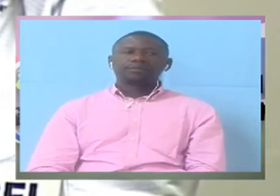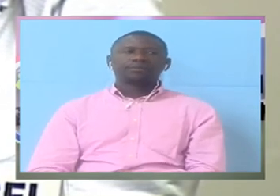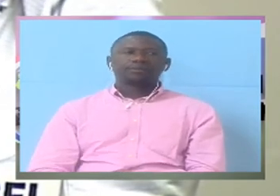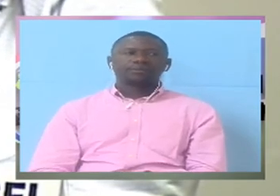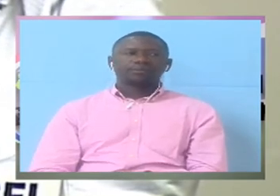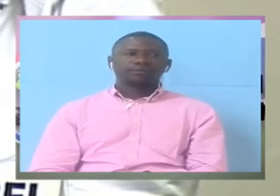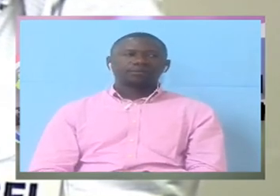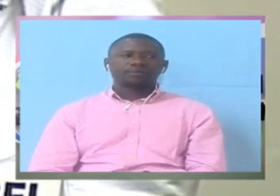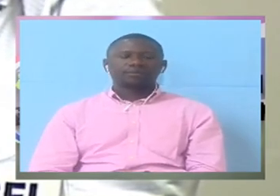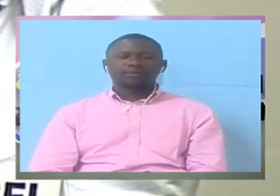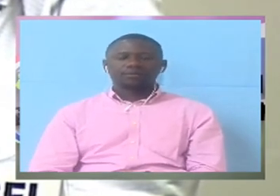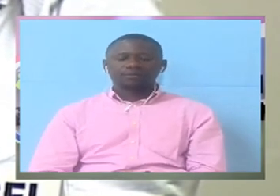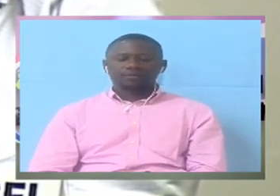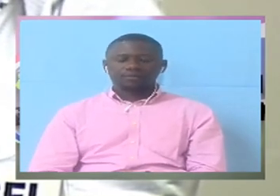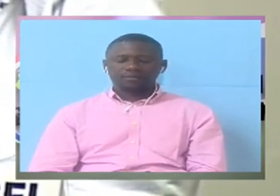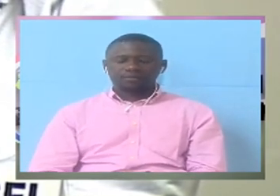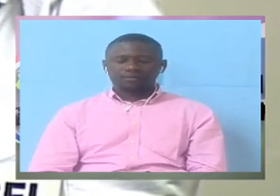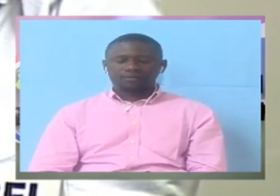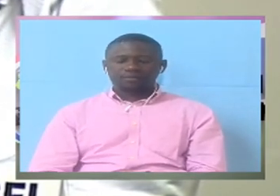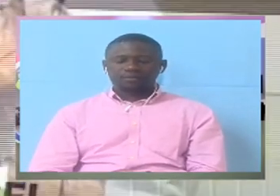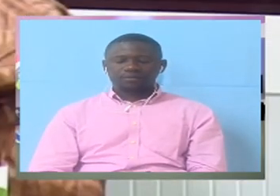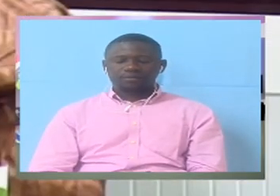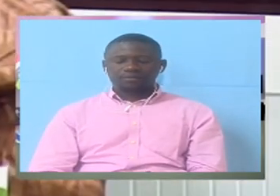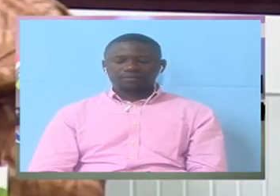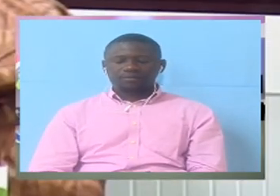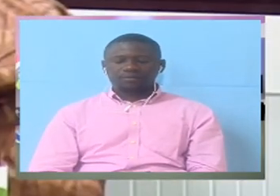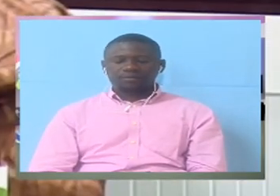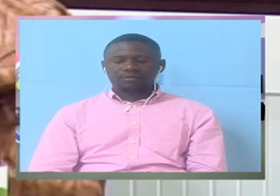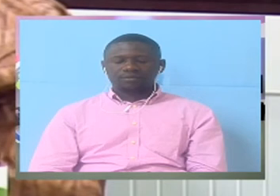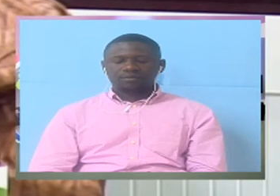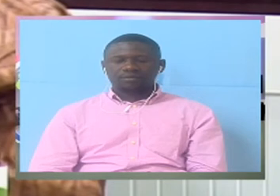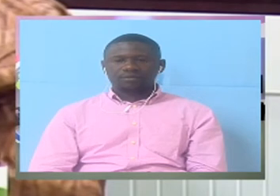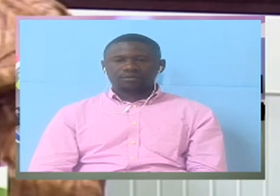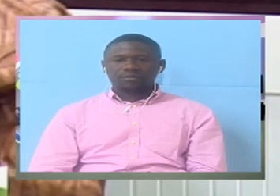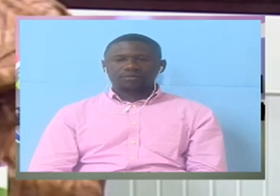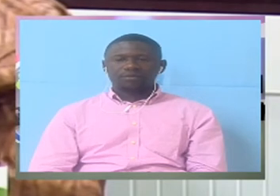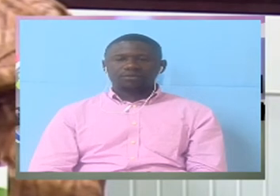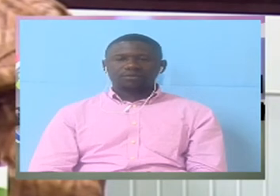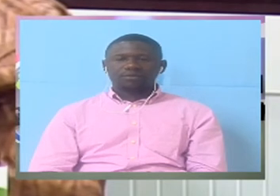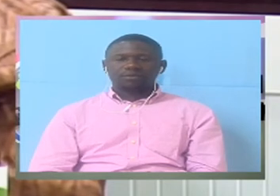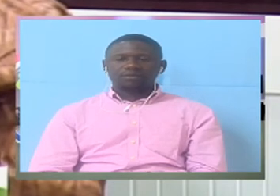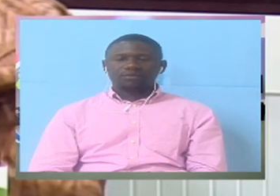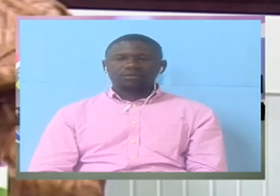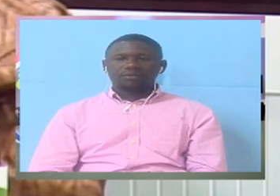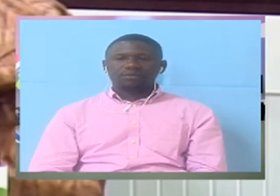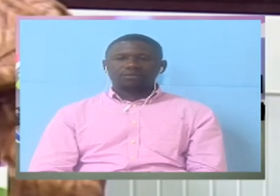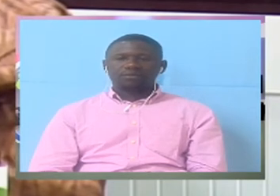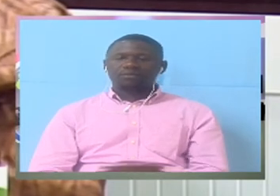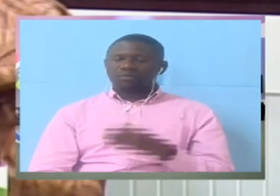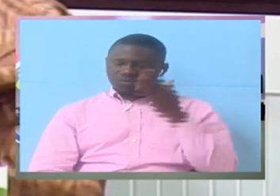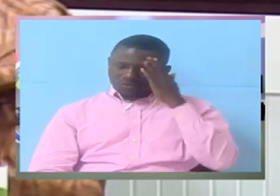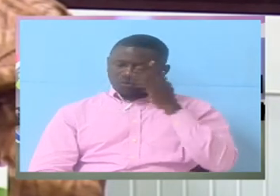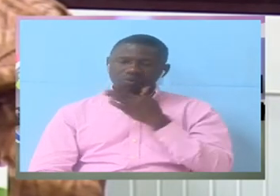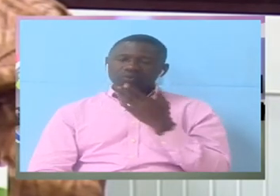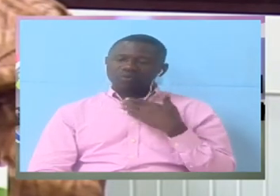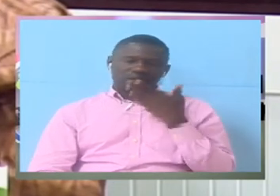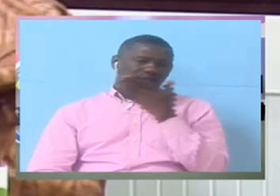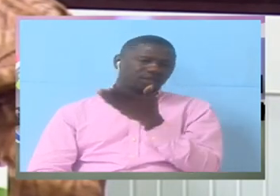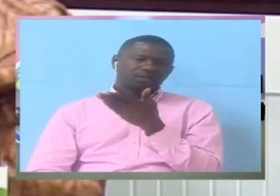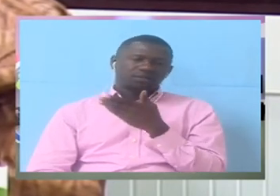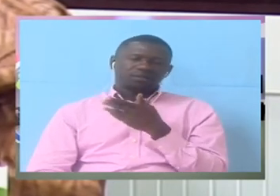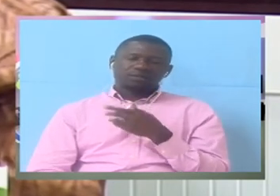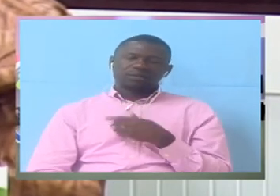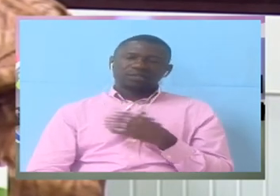because na seria jamali to wala kool dalon tol beje wato min na. You know, when we were there, room mile 2 manko ko mile